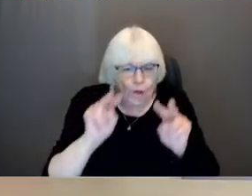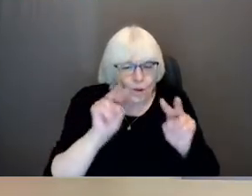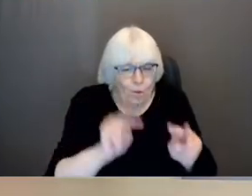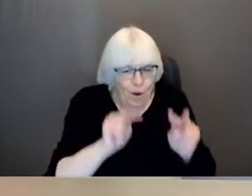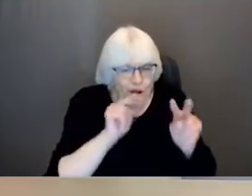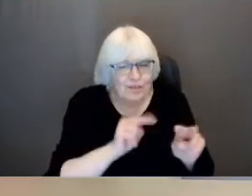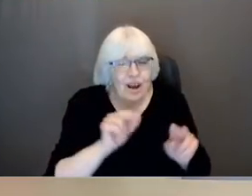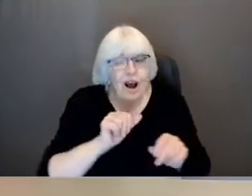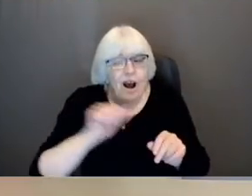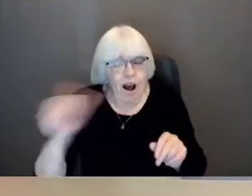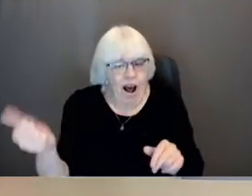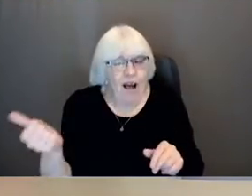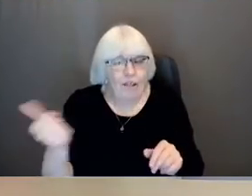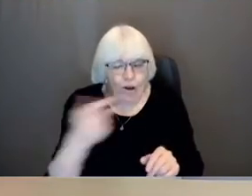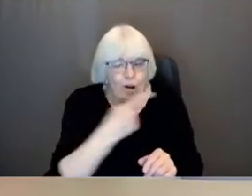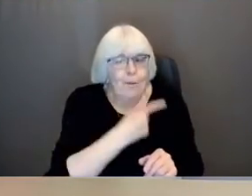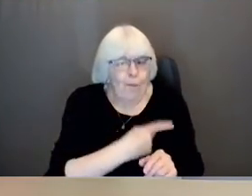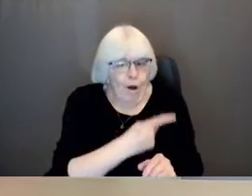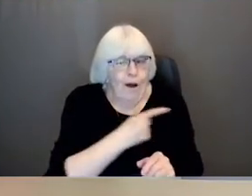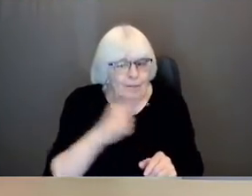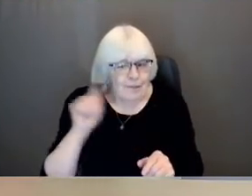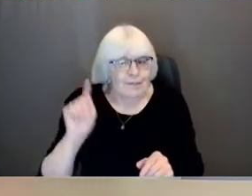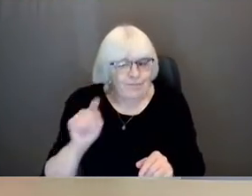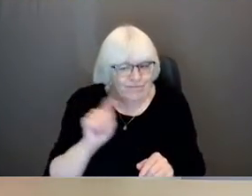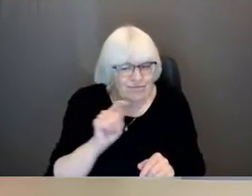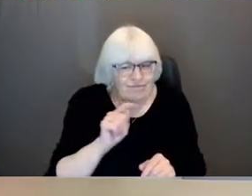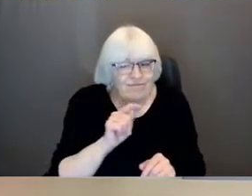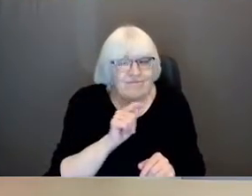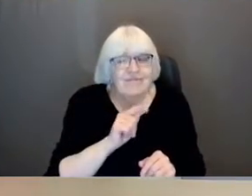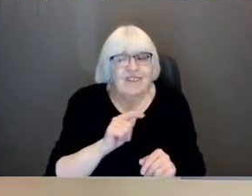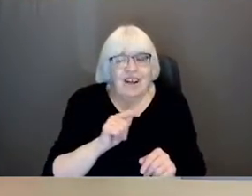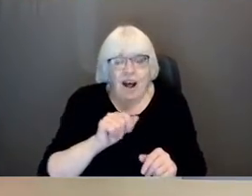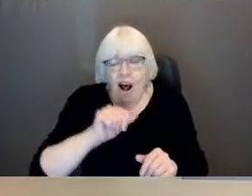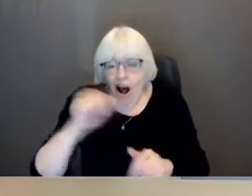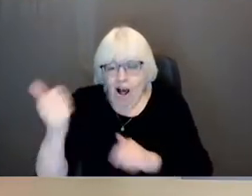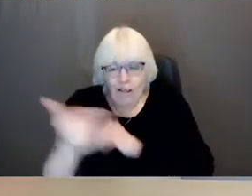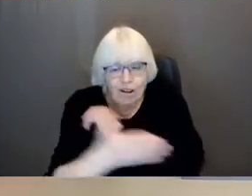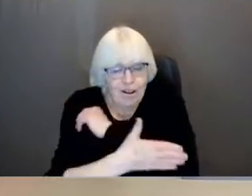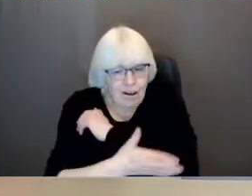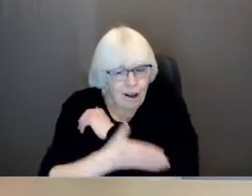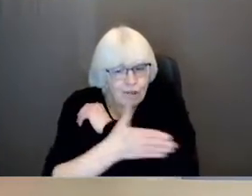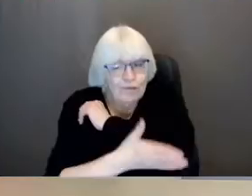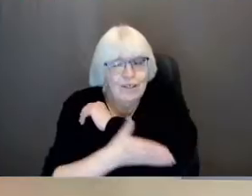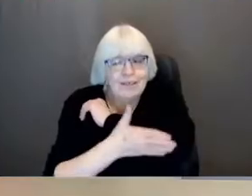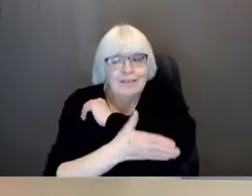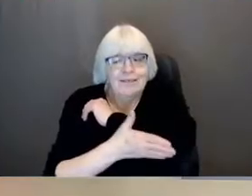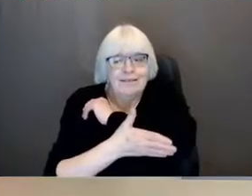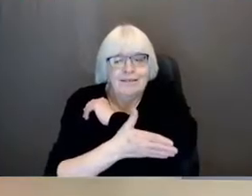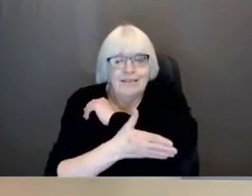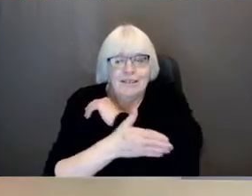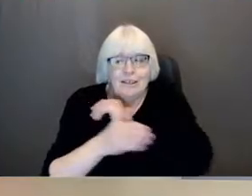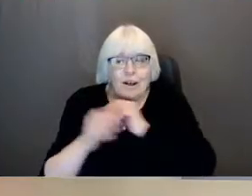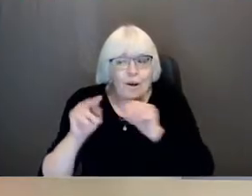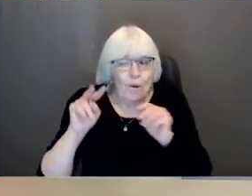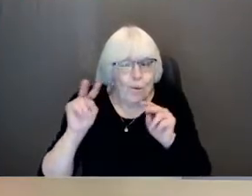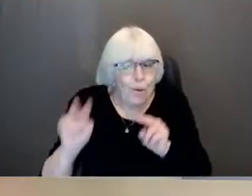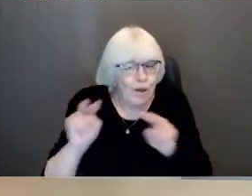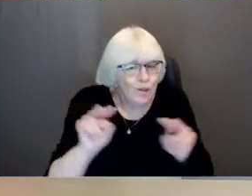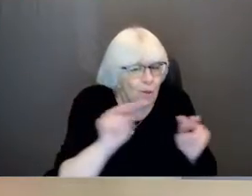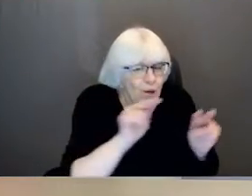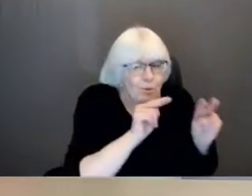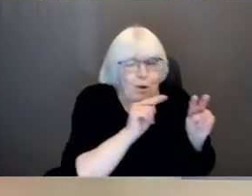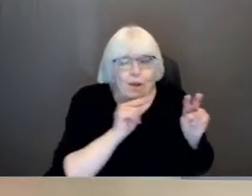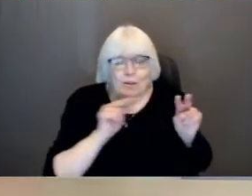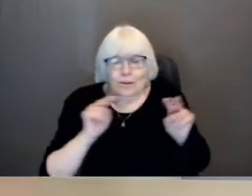hospitalizations in other countries and now in other provinces. And so it gives us a sense